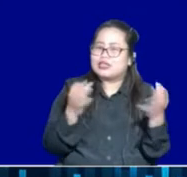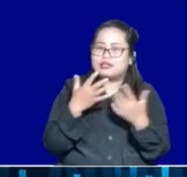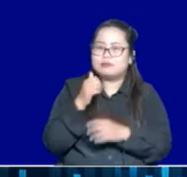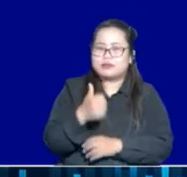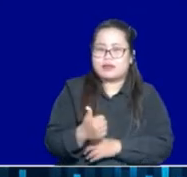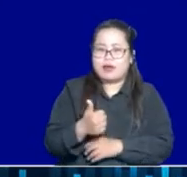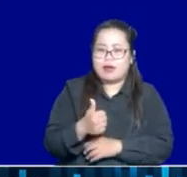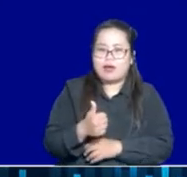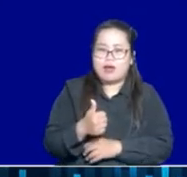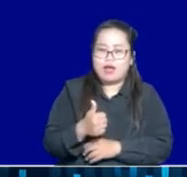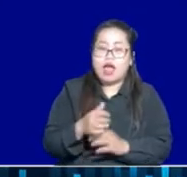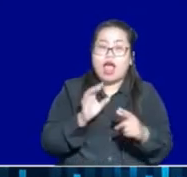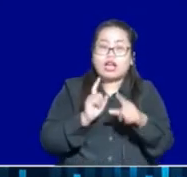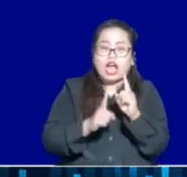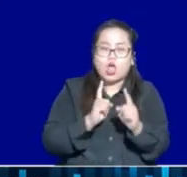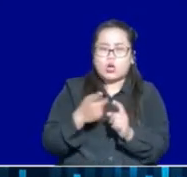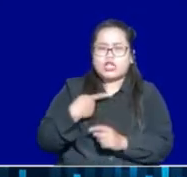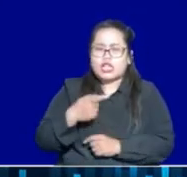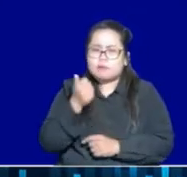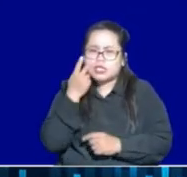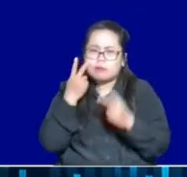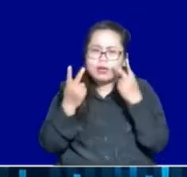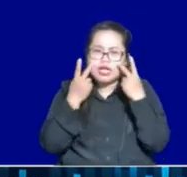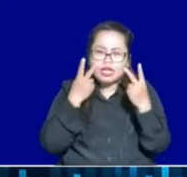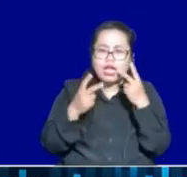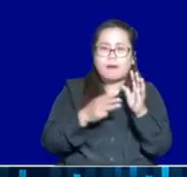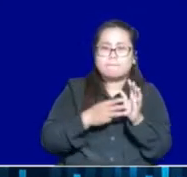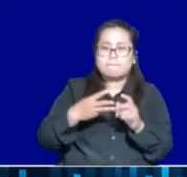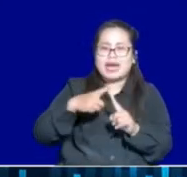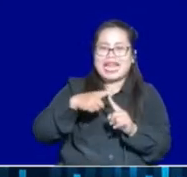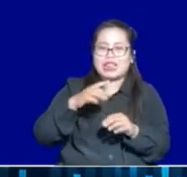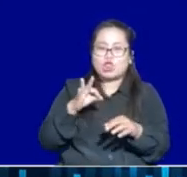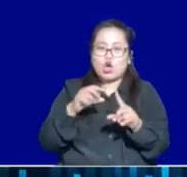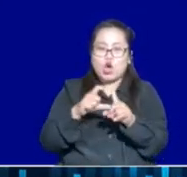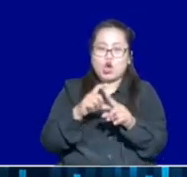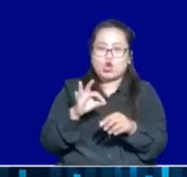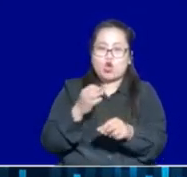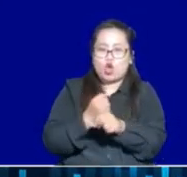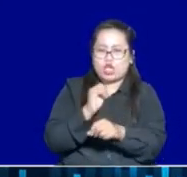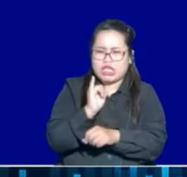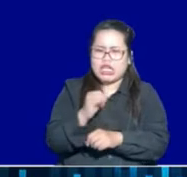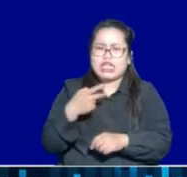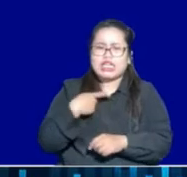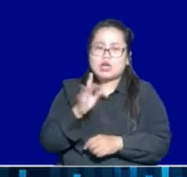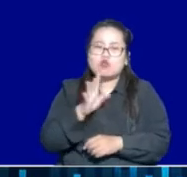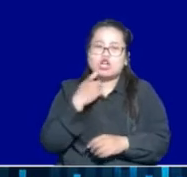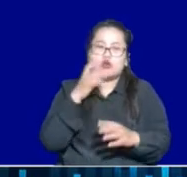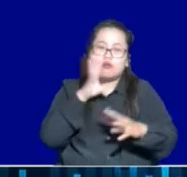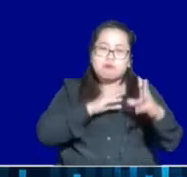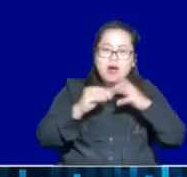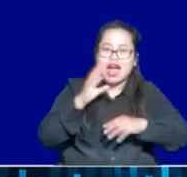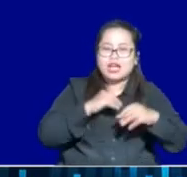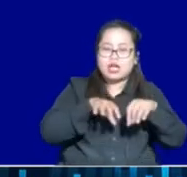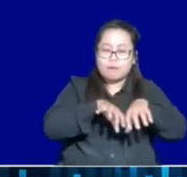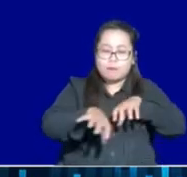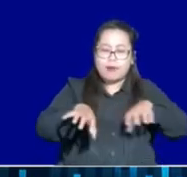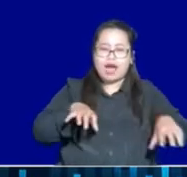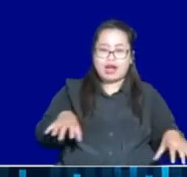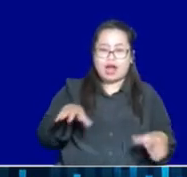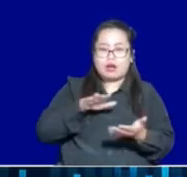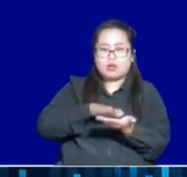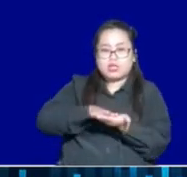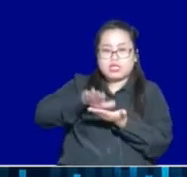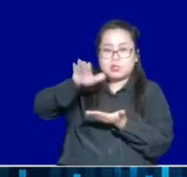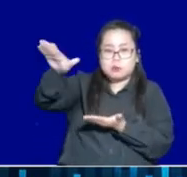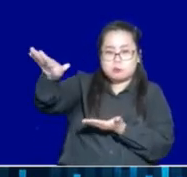this methodology not just to goods that are exported through, you know,